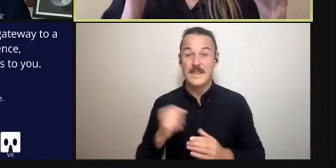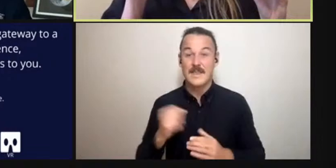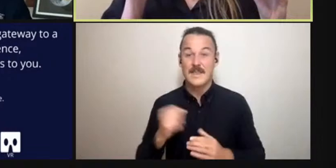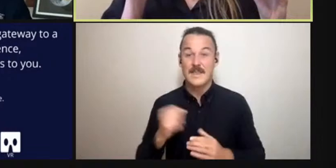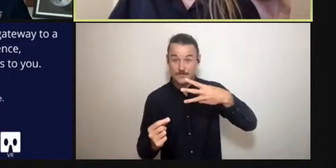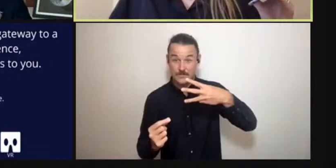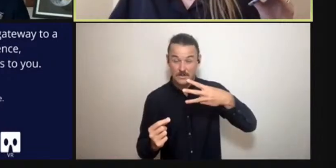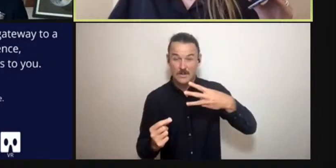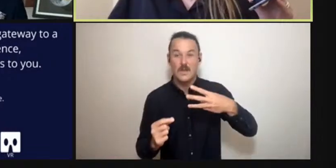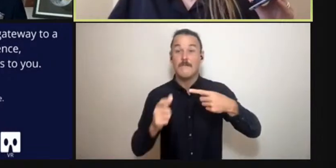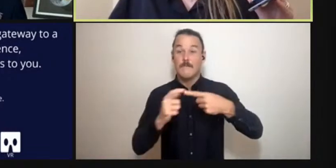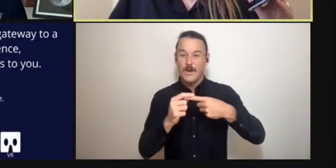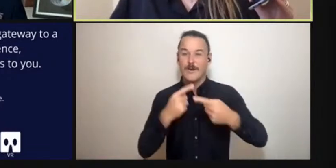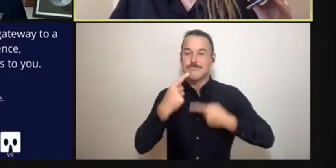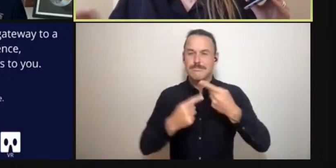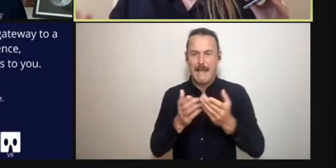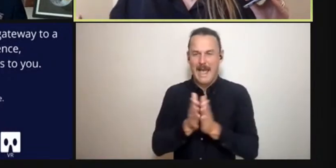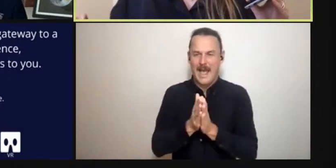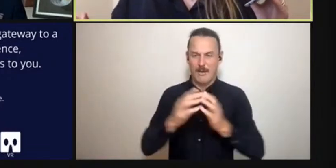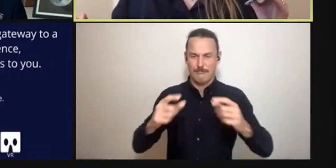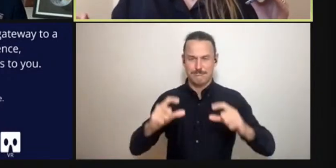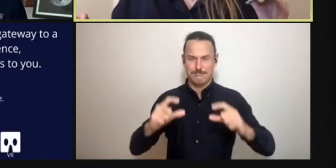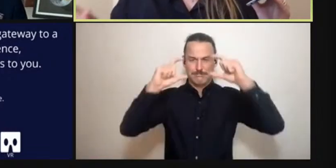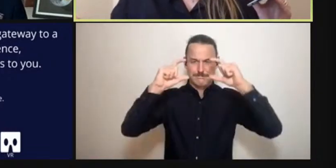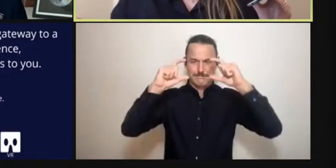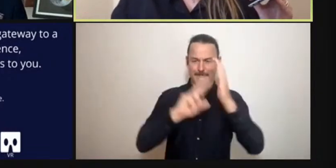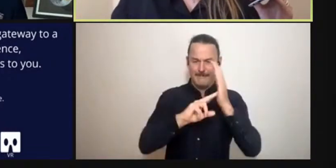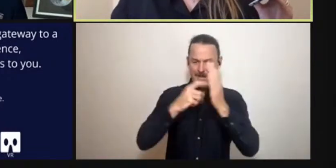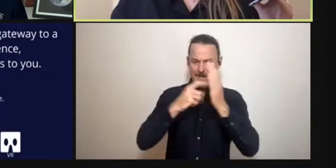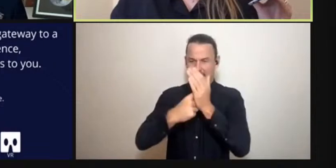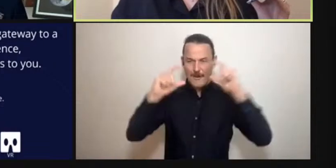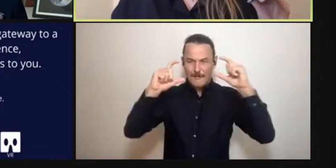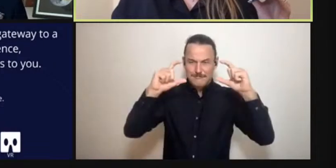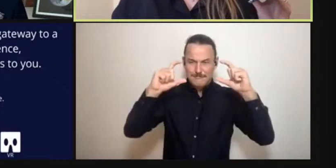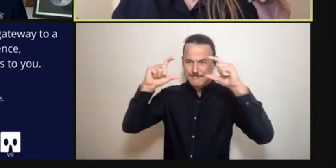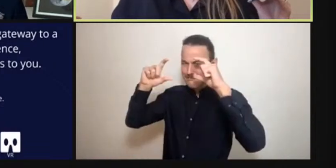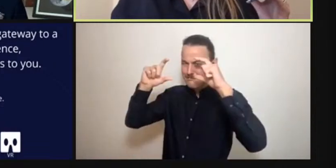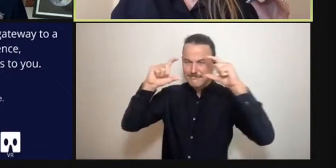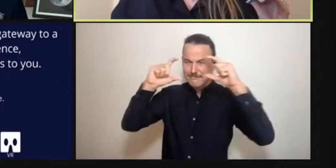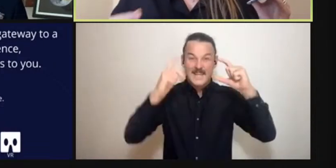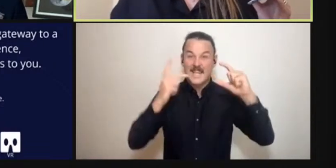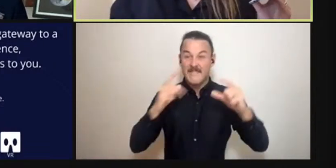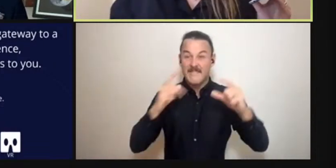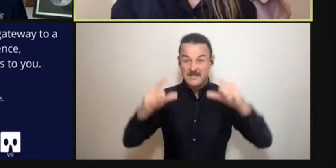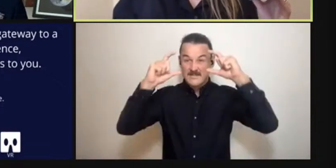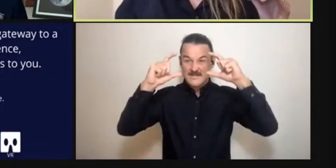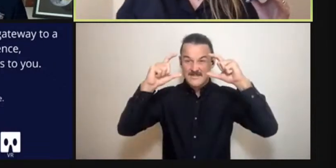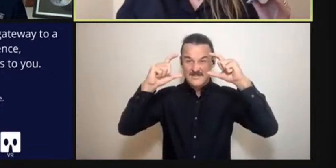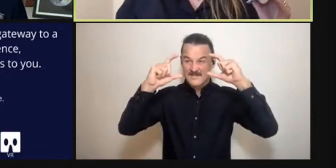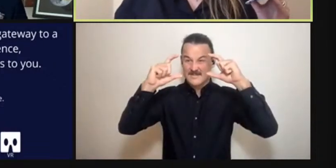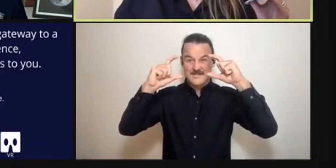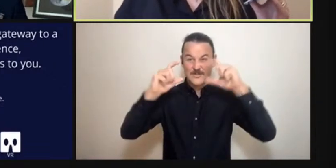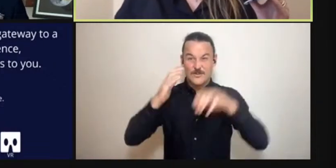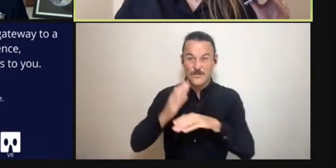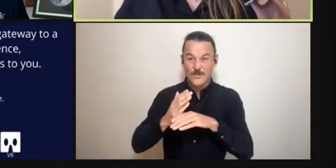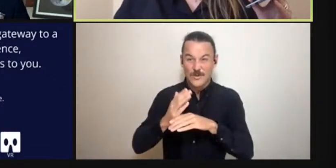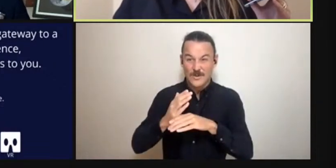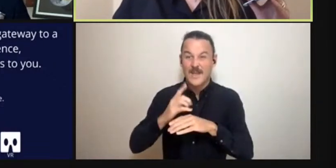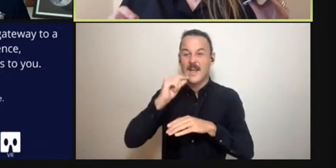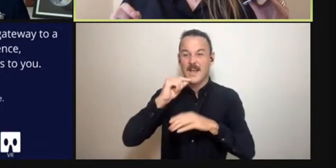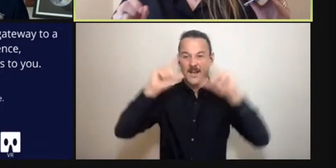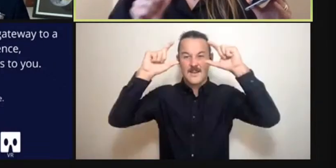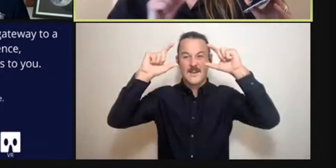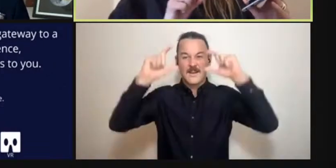mode. But the other two options, if for some reason VR mode just isn't working, those are your two non-VR mode